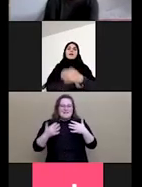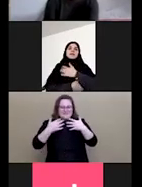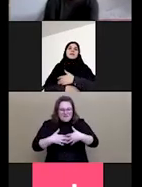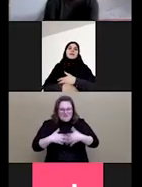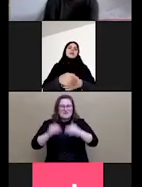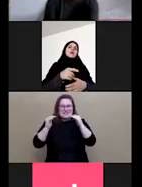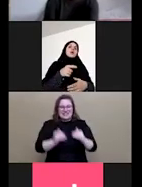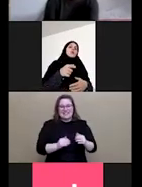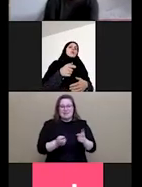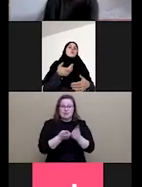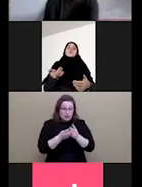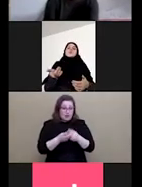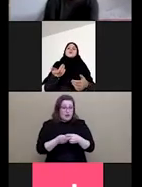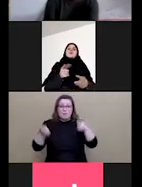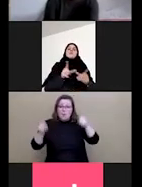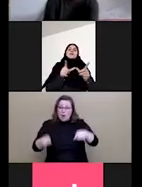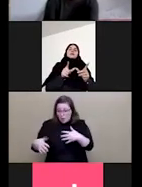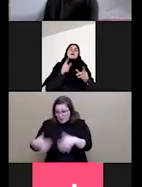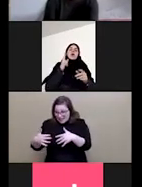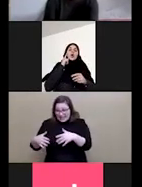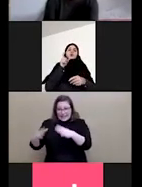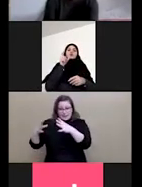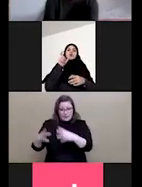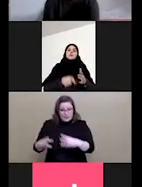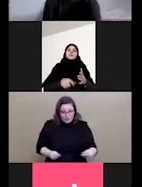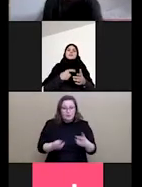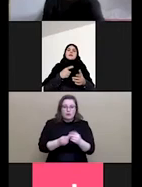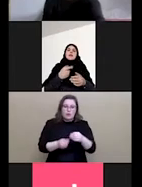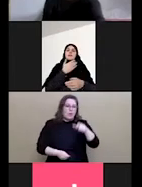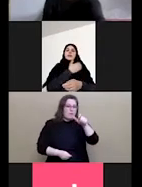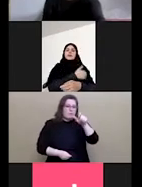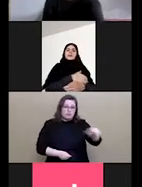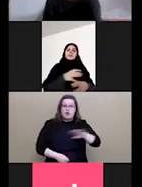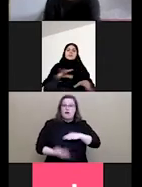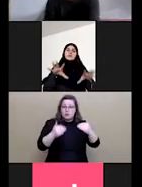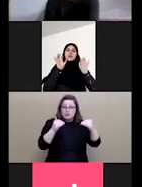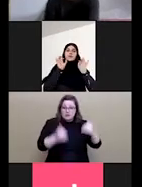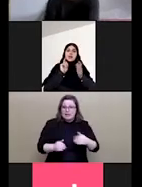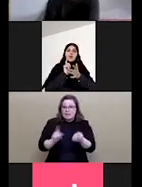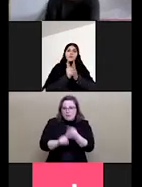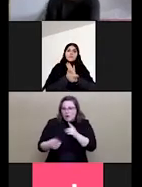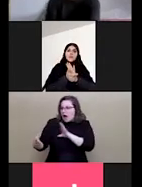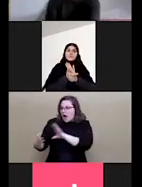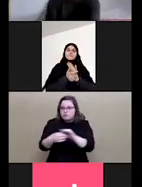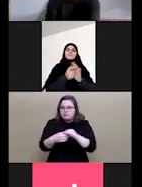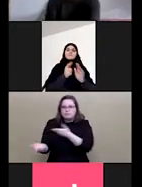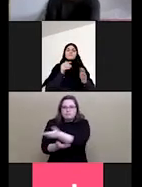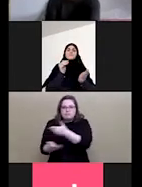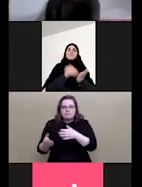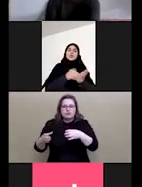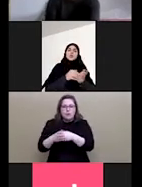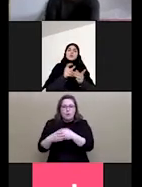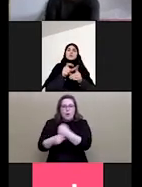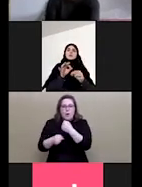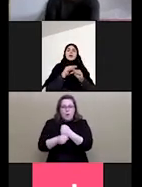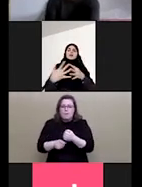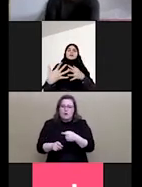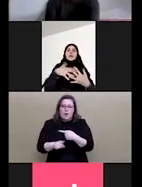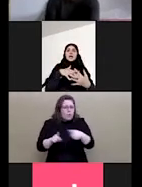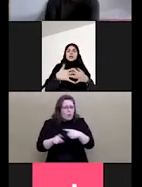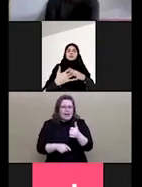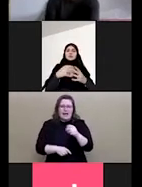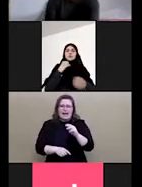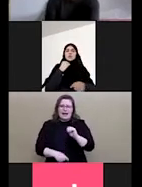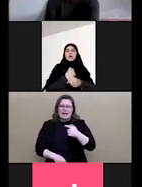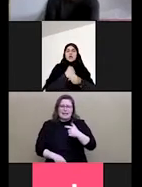across entity and ethnic and religious divides. And the last thing, and I will also link this with what Mr.